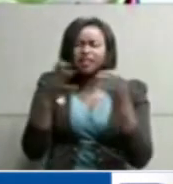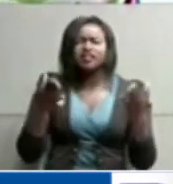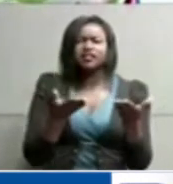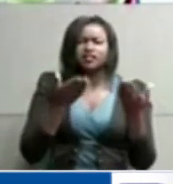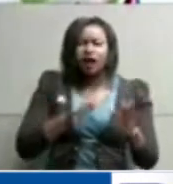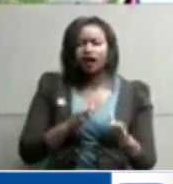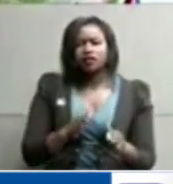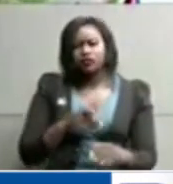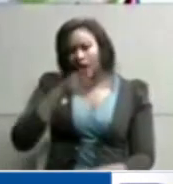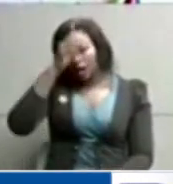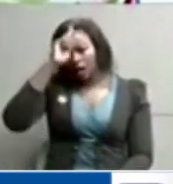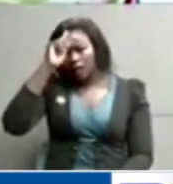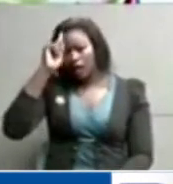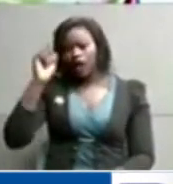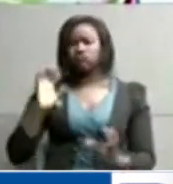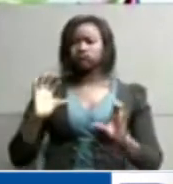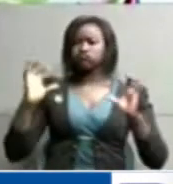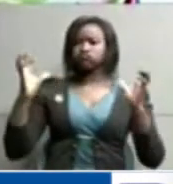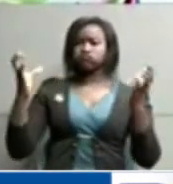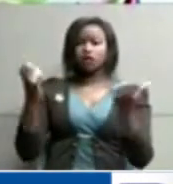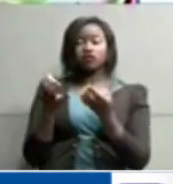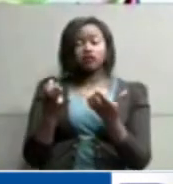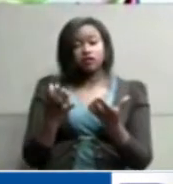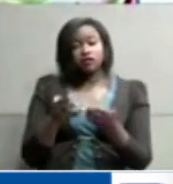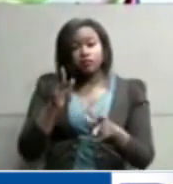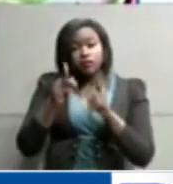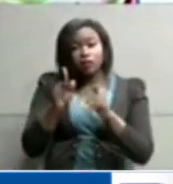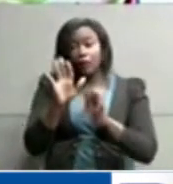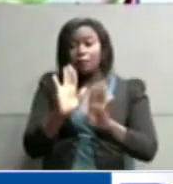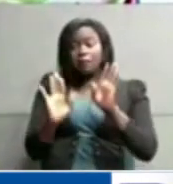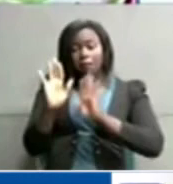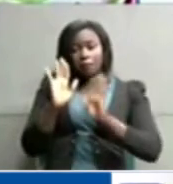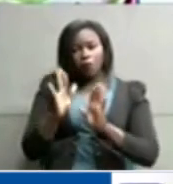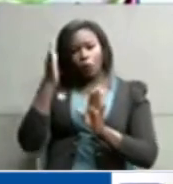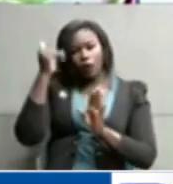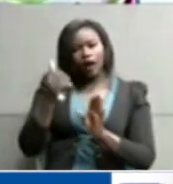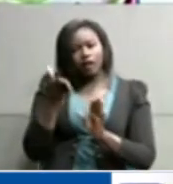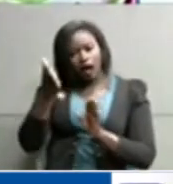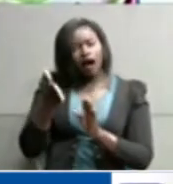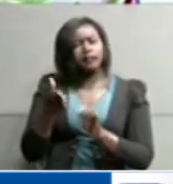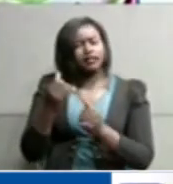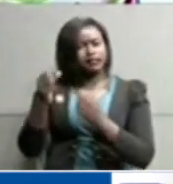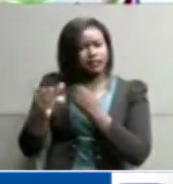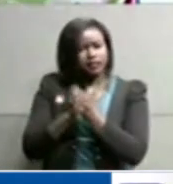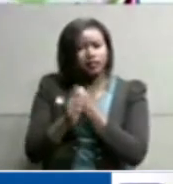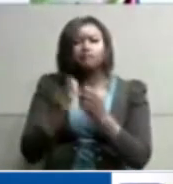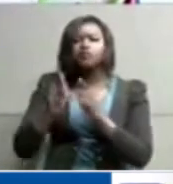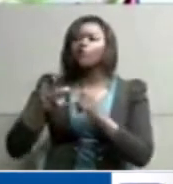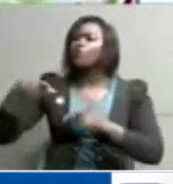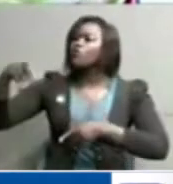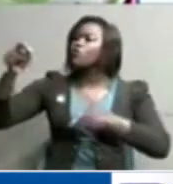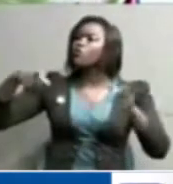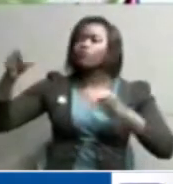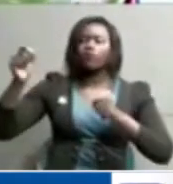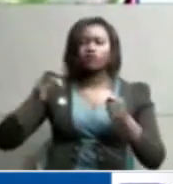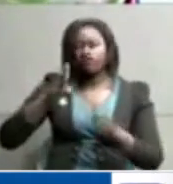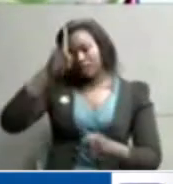they went to the villages. That's how they survived. And the epidemic passes after some